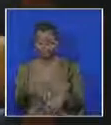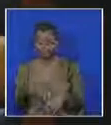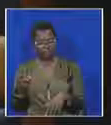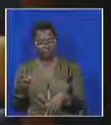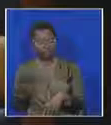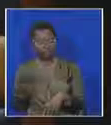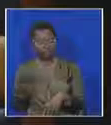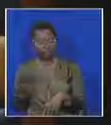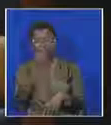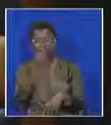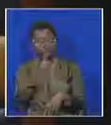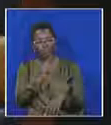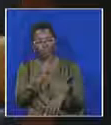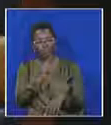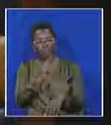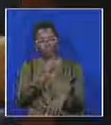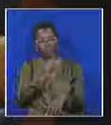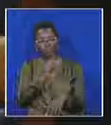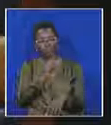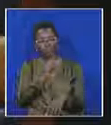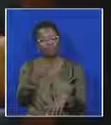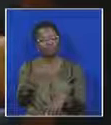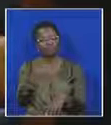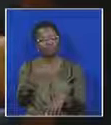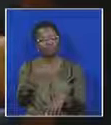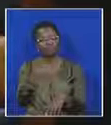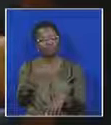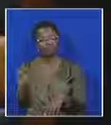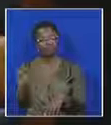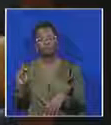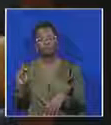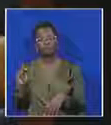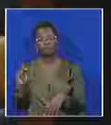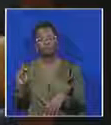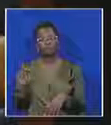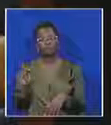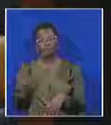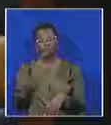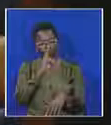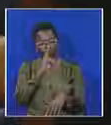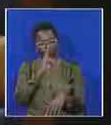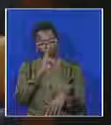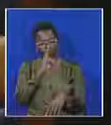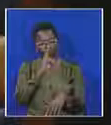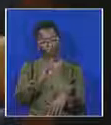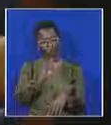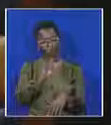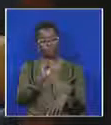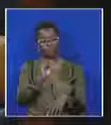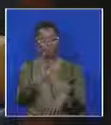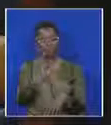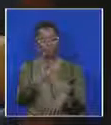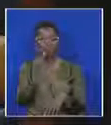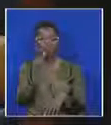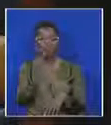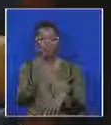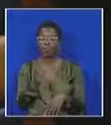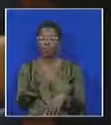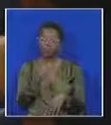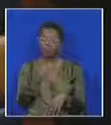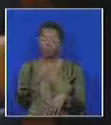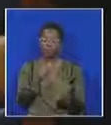Honourable Steenhuisen, please let me address Honourable Ollis. Honourable Ollis, can you please withdraw the words that